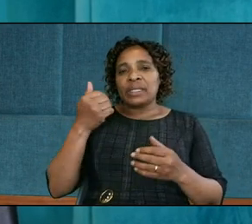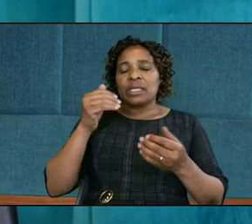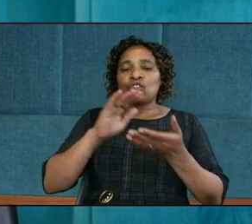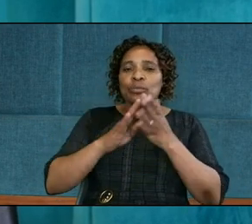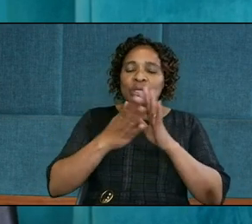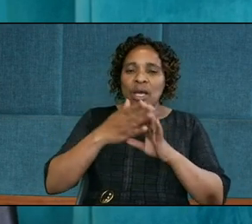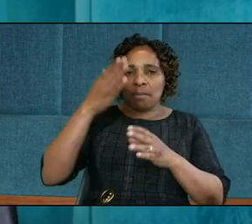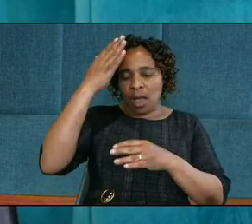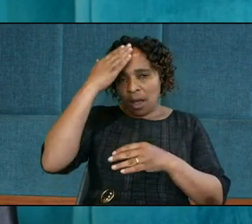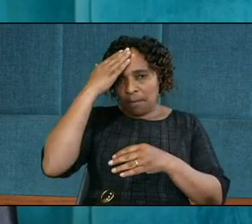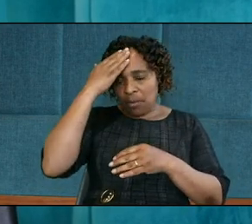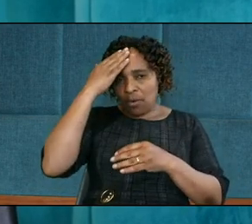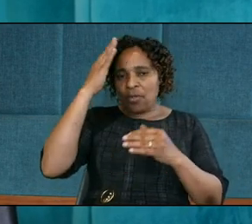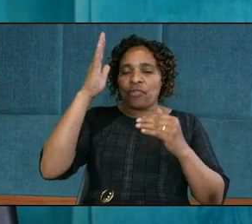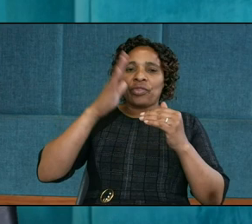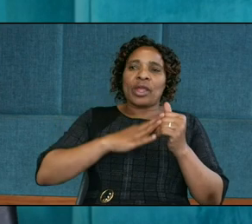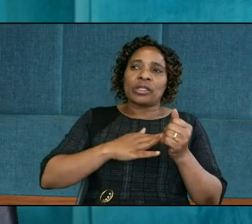humble